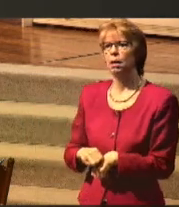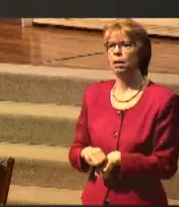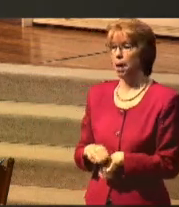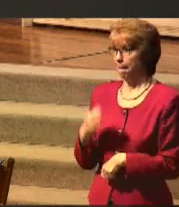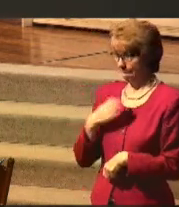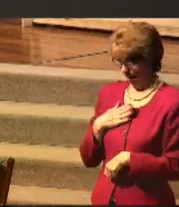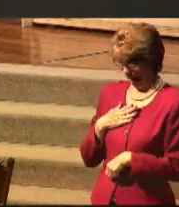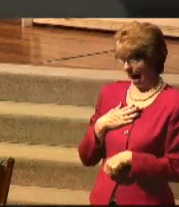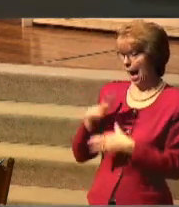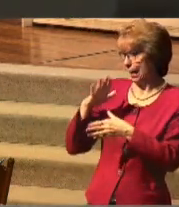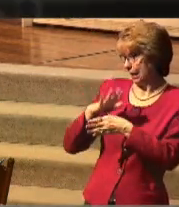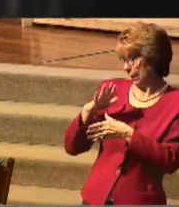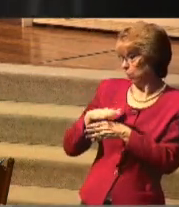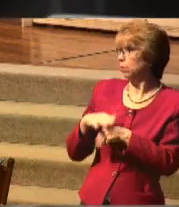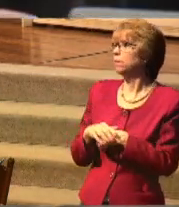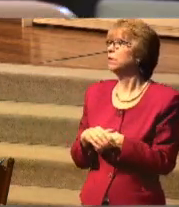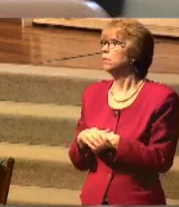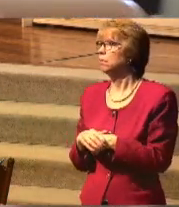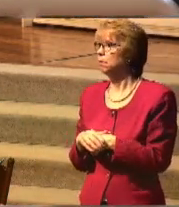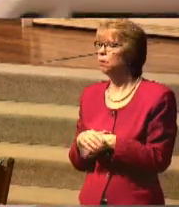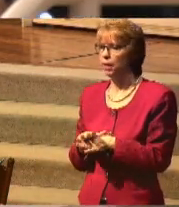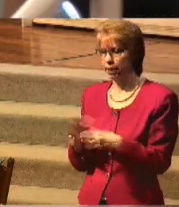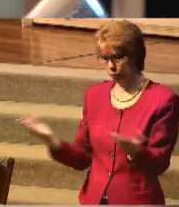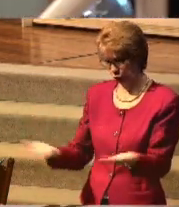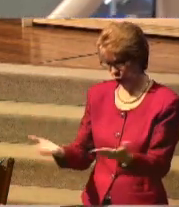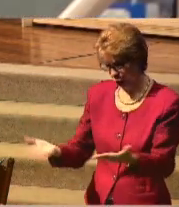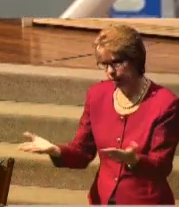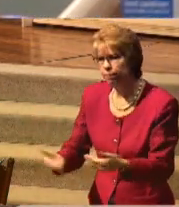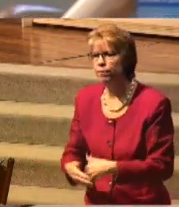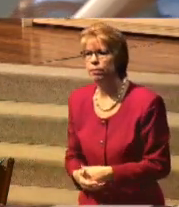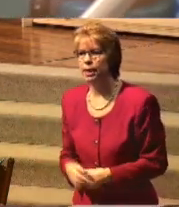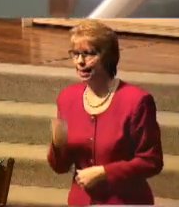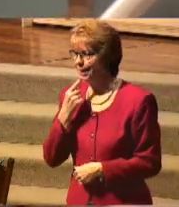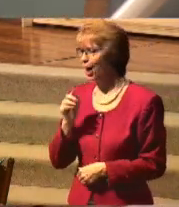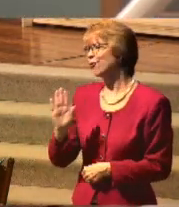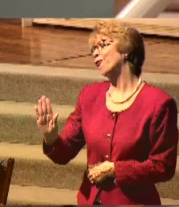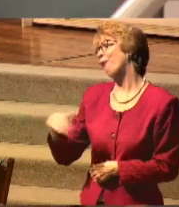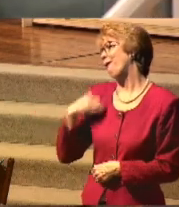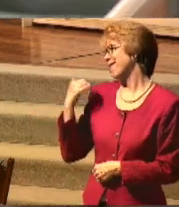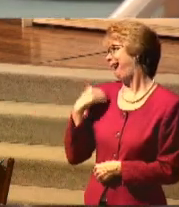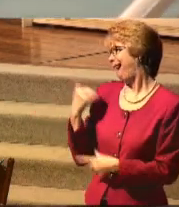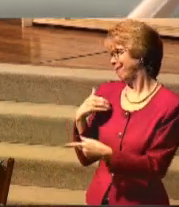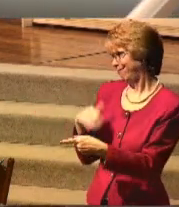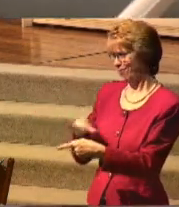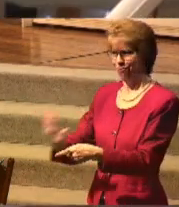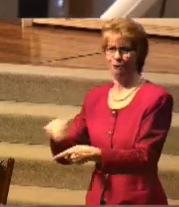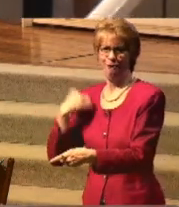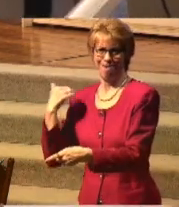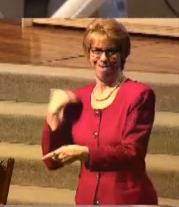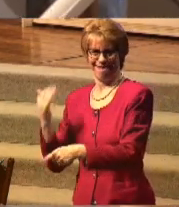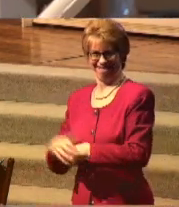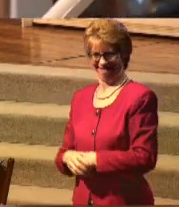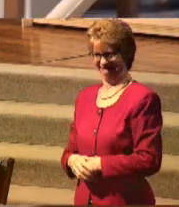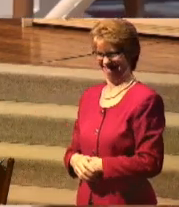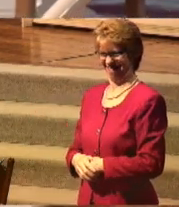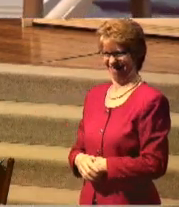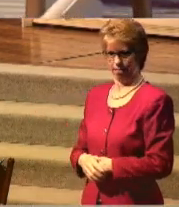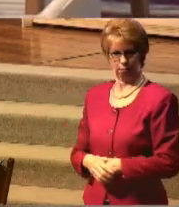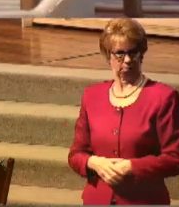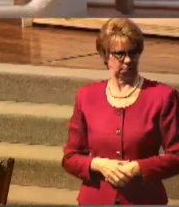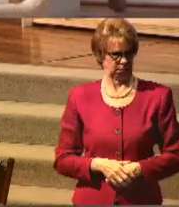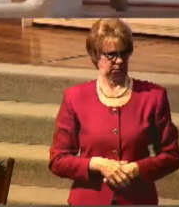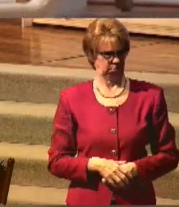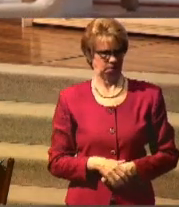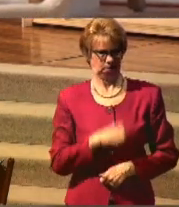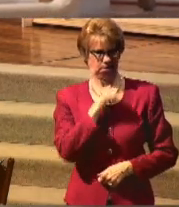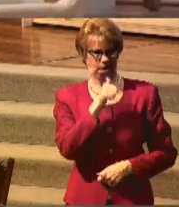senior, and he was talking with him, and he called him young. He called him young. And they said, I'm not